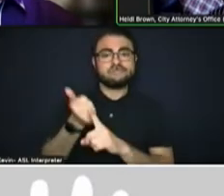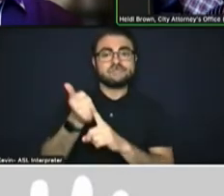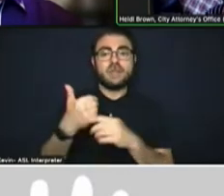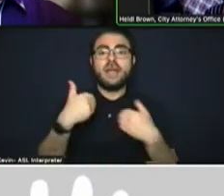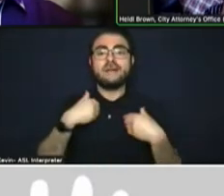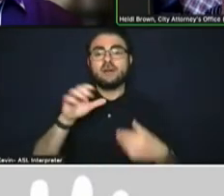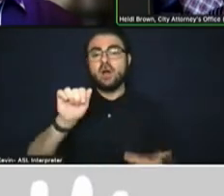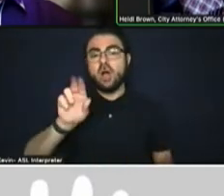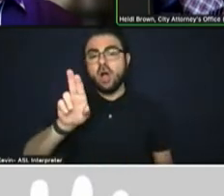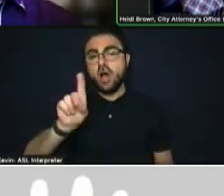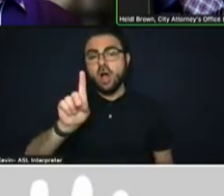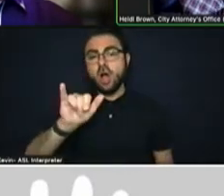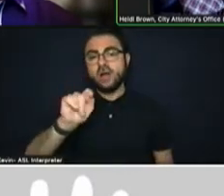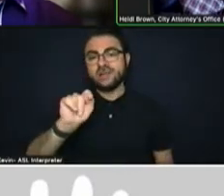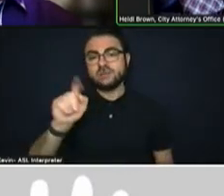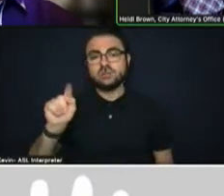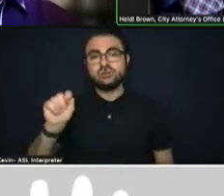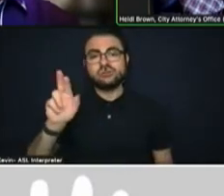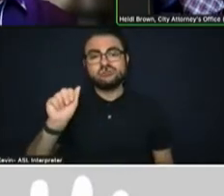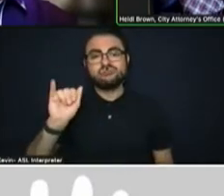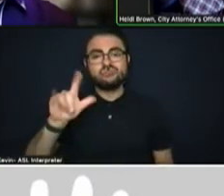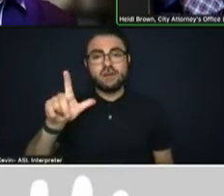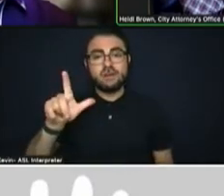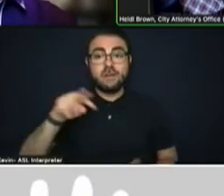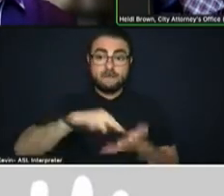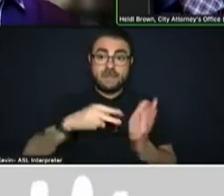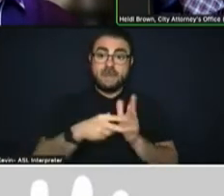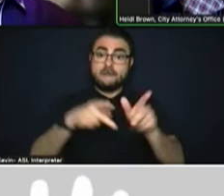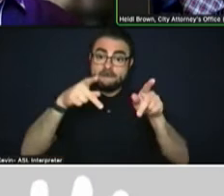So anytime someone looks at the body camera footage,